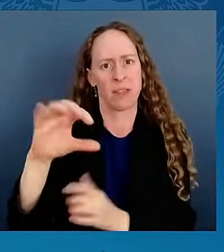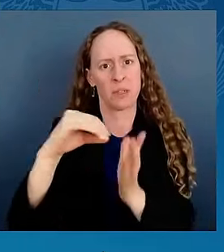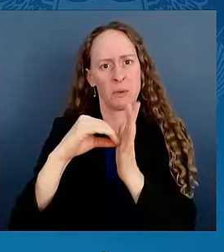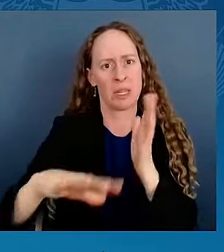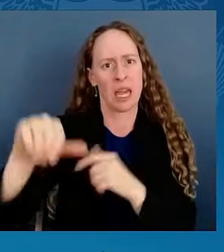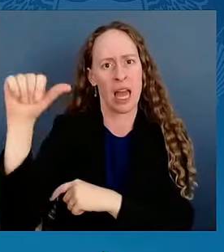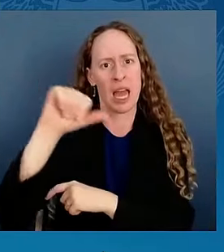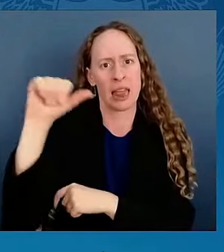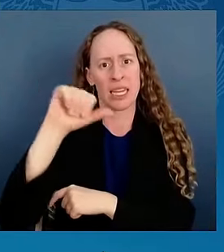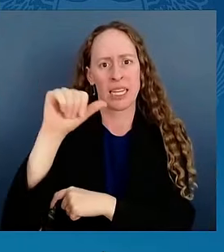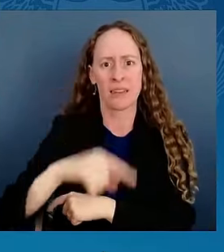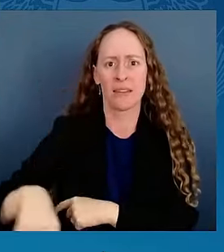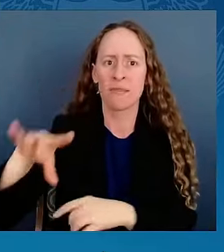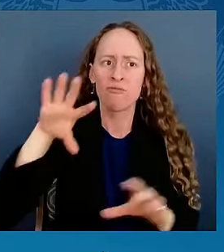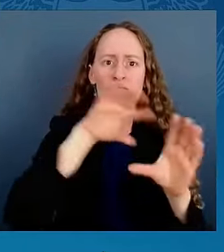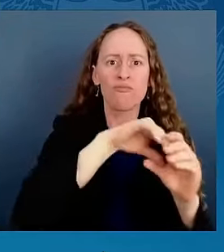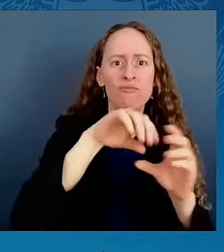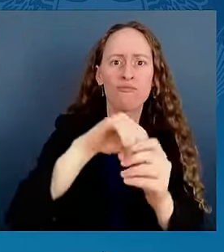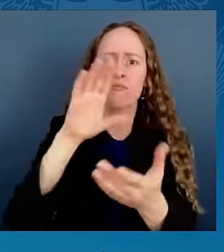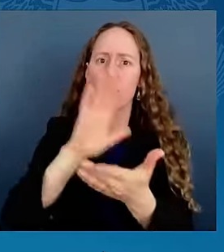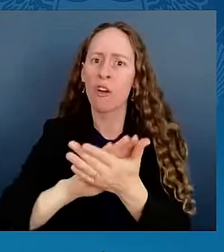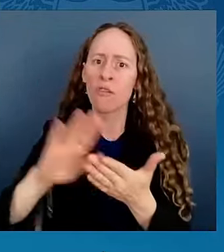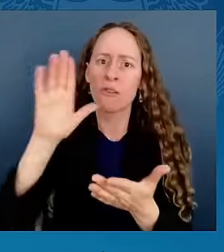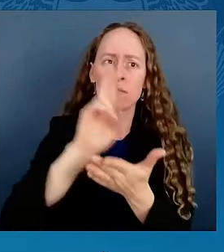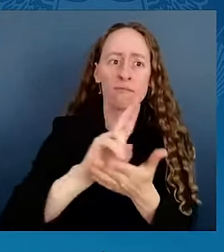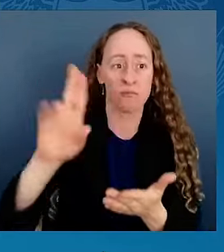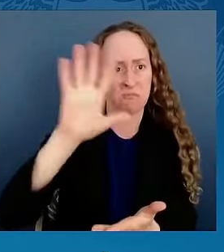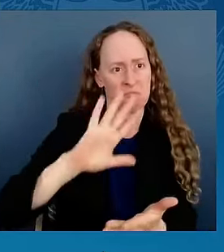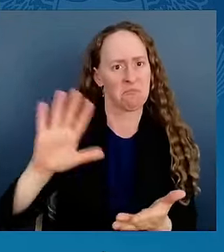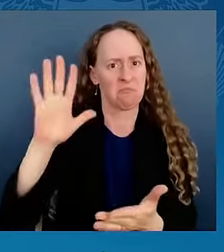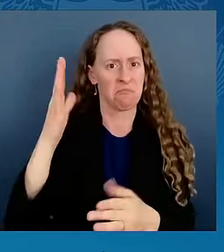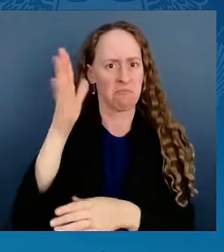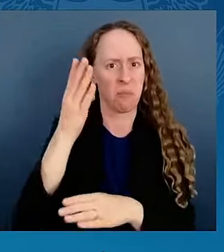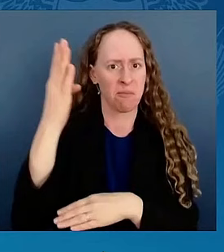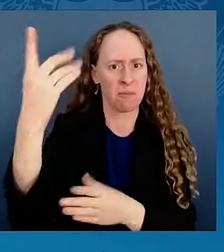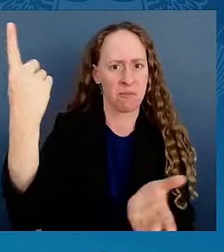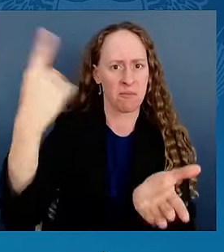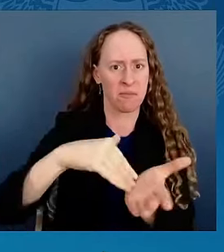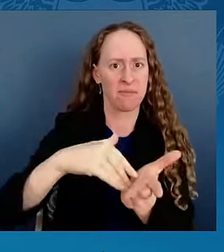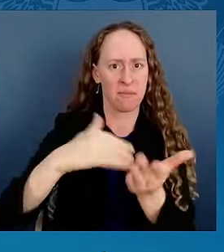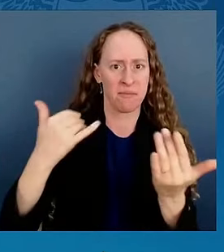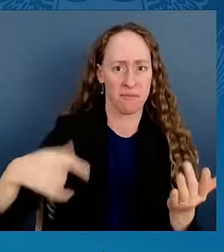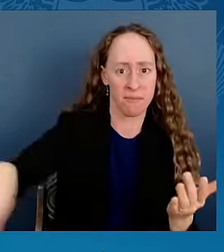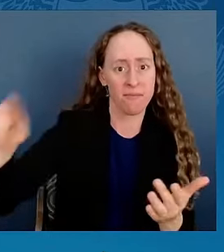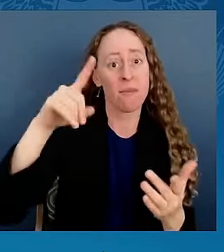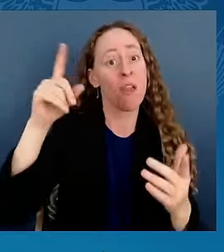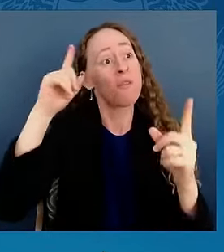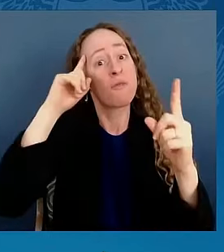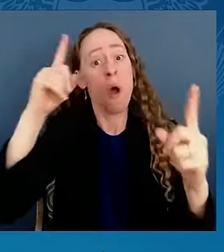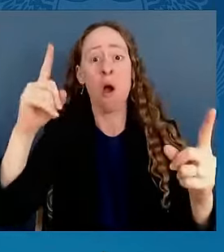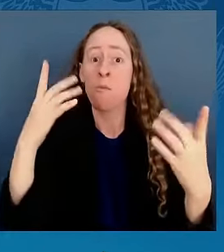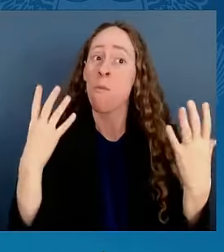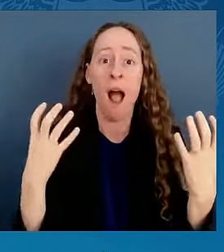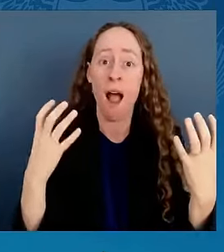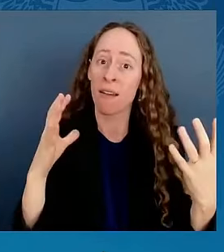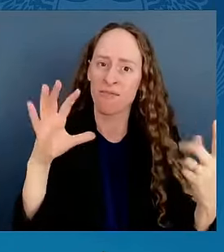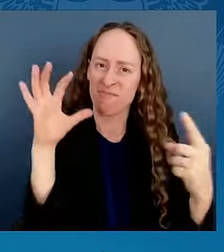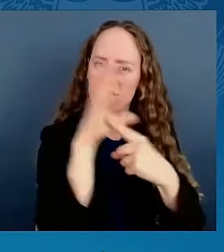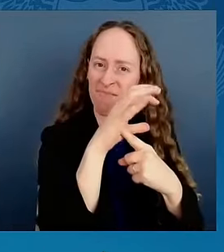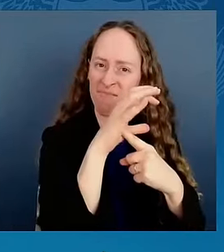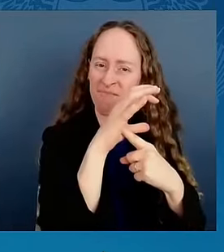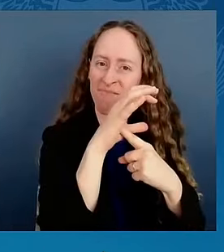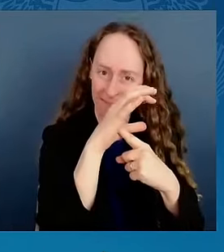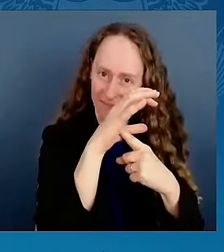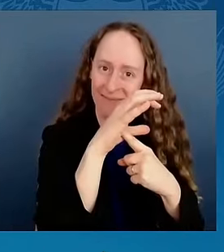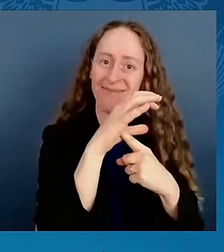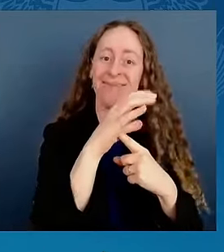started the season with the goal of achieving a national championship. You all have done that. You're the best in your sport.